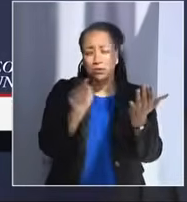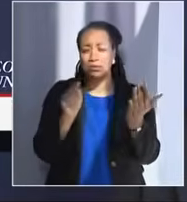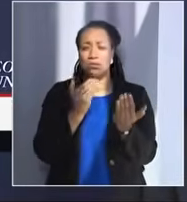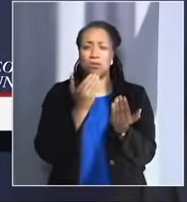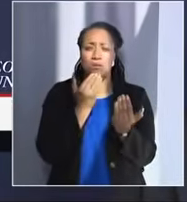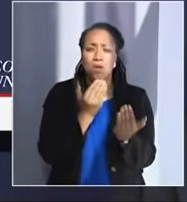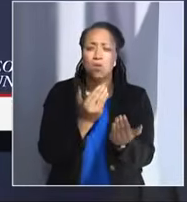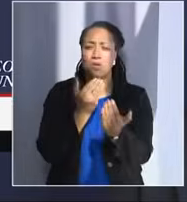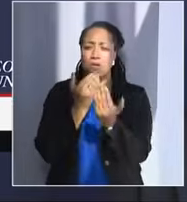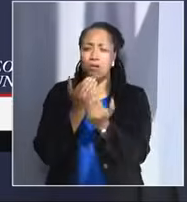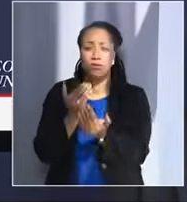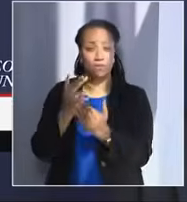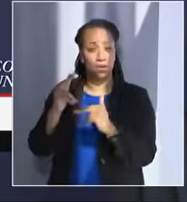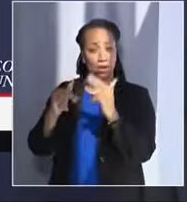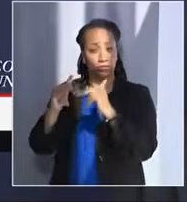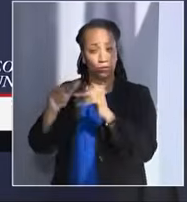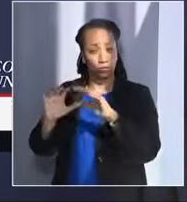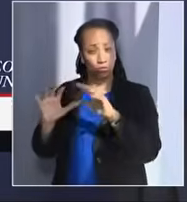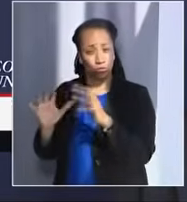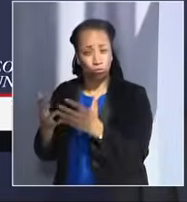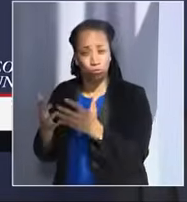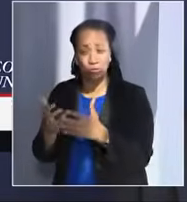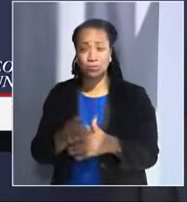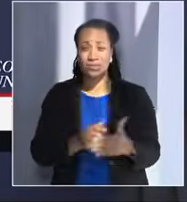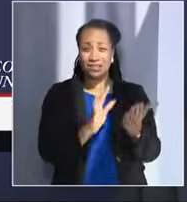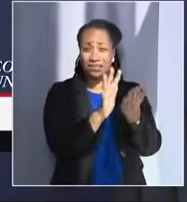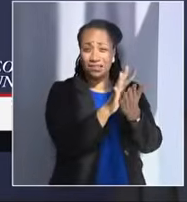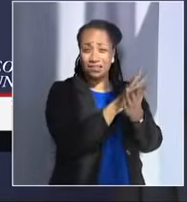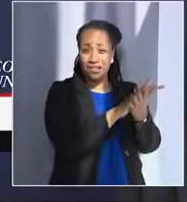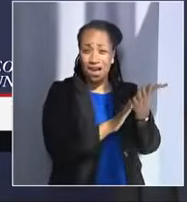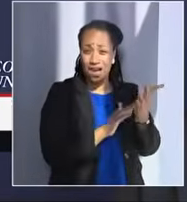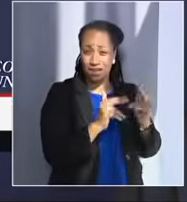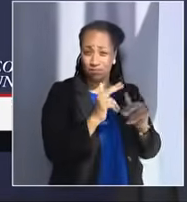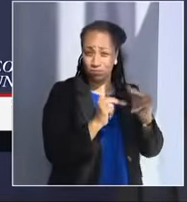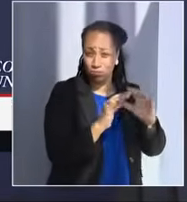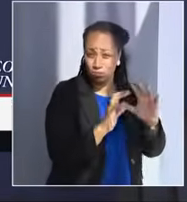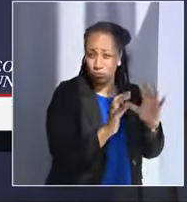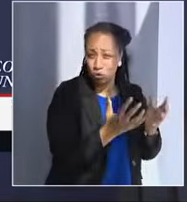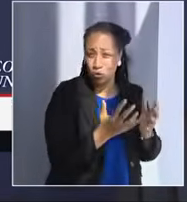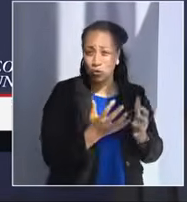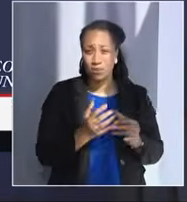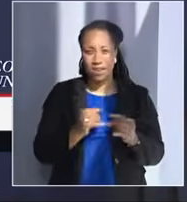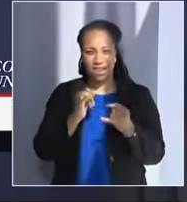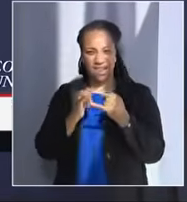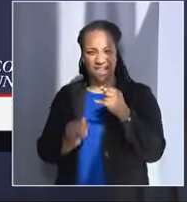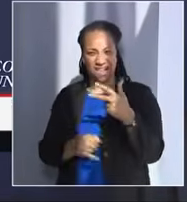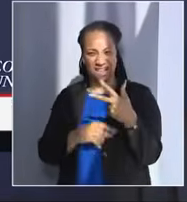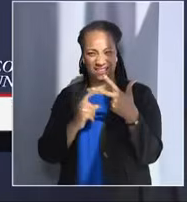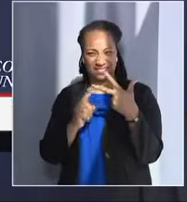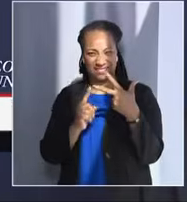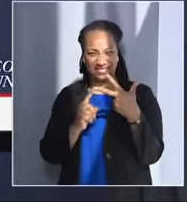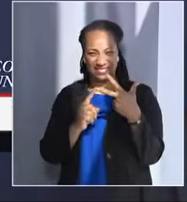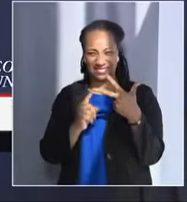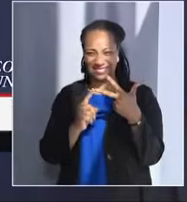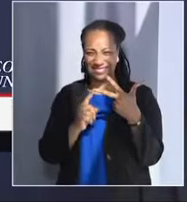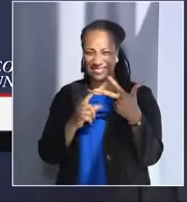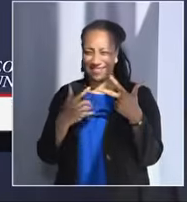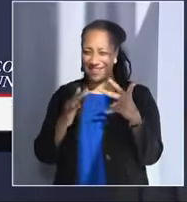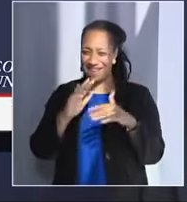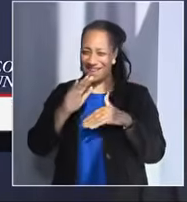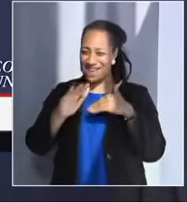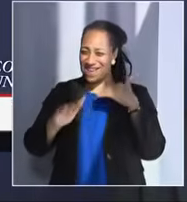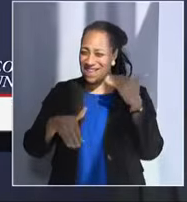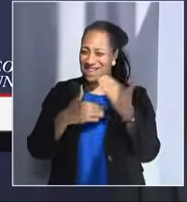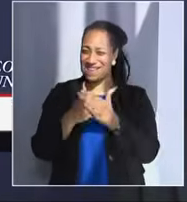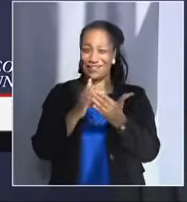engaged in the planning, design, and construction process, and last but certainly not least, to all of our university colleagues throughout the